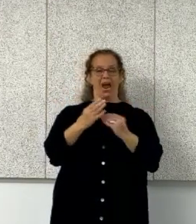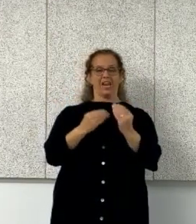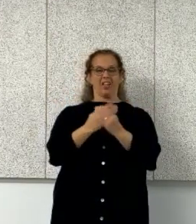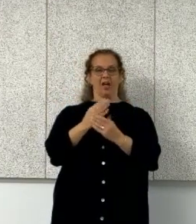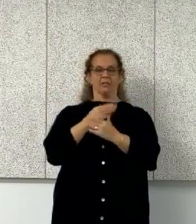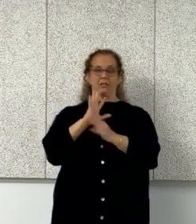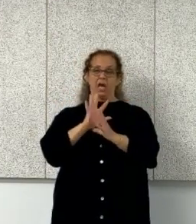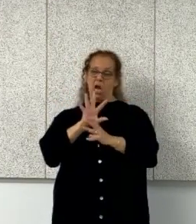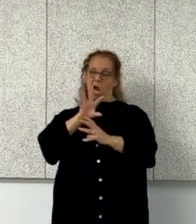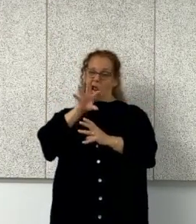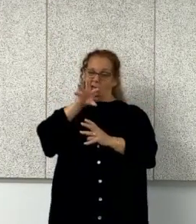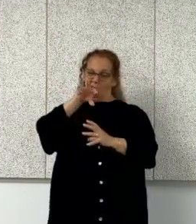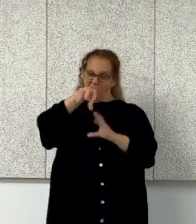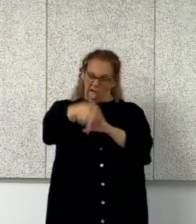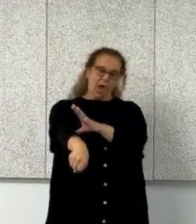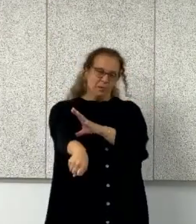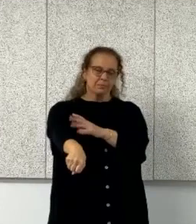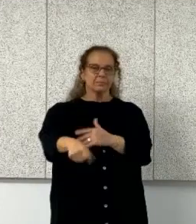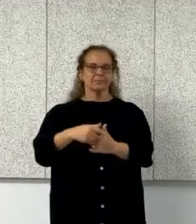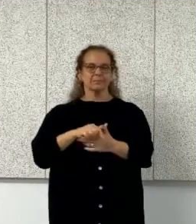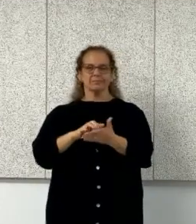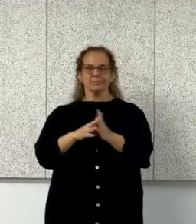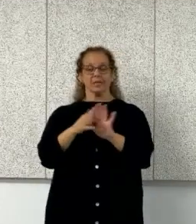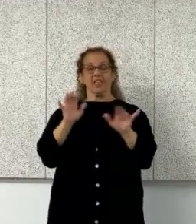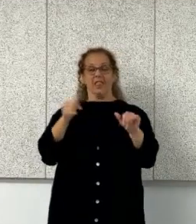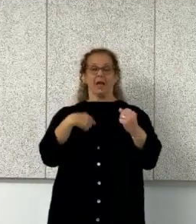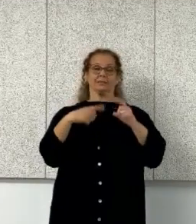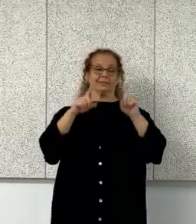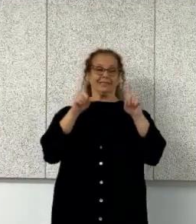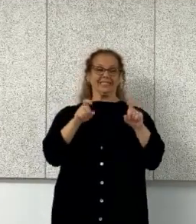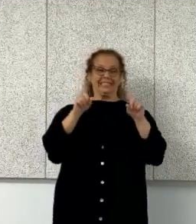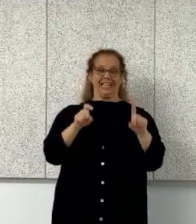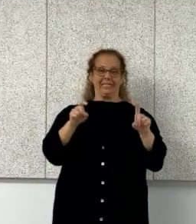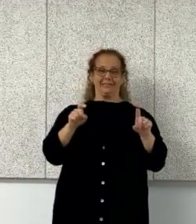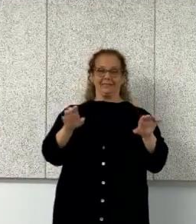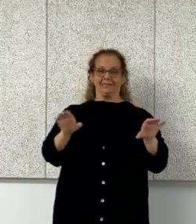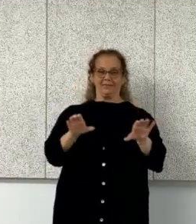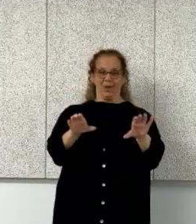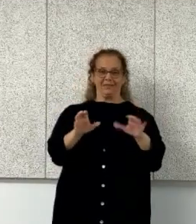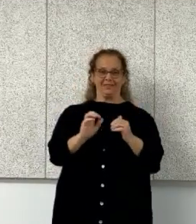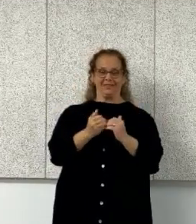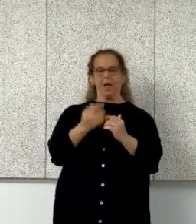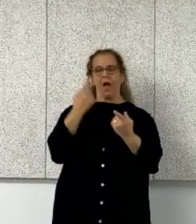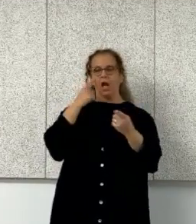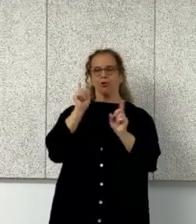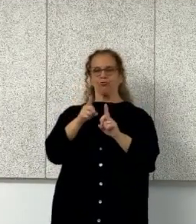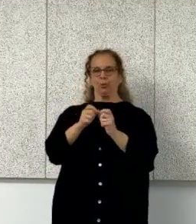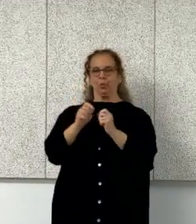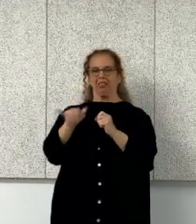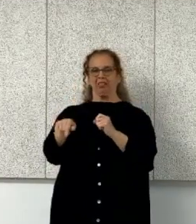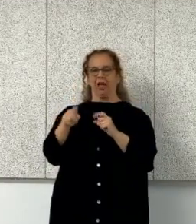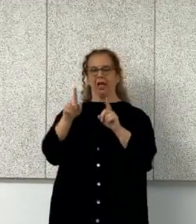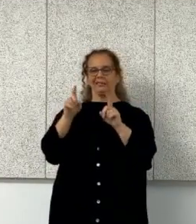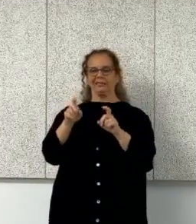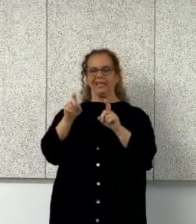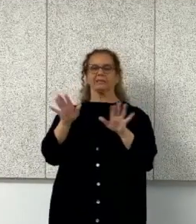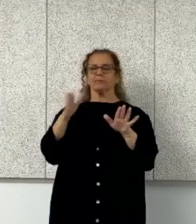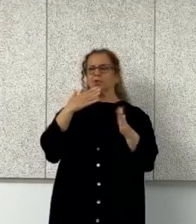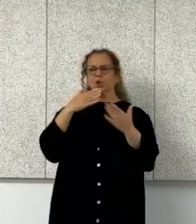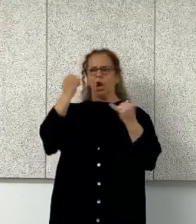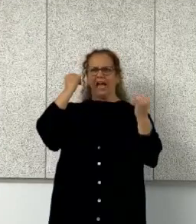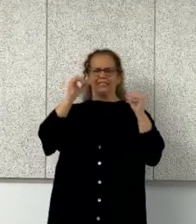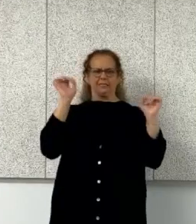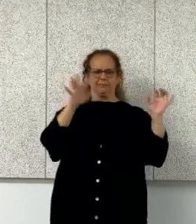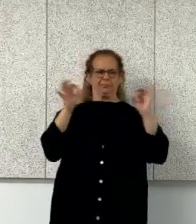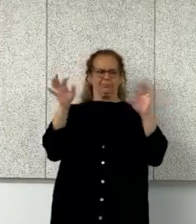that is actually like a time tested practice that I couldn't agree with more. So yeah, they're really great ideas here. I feel